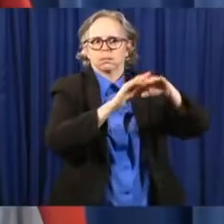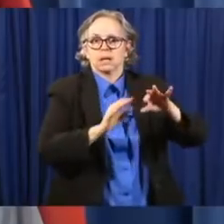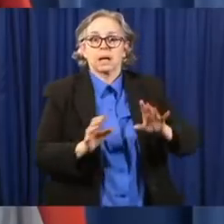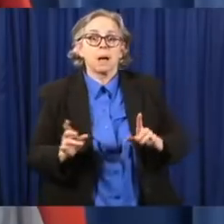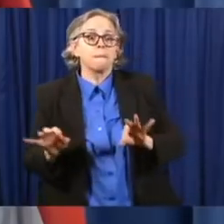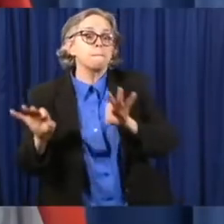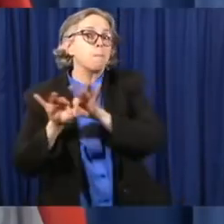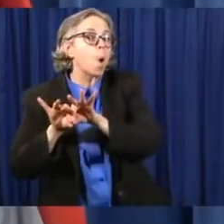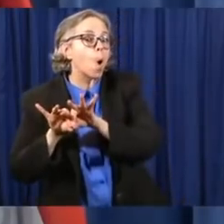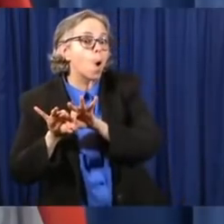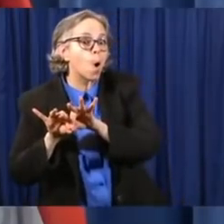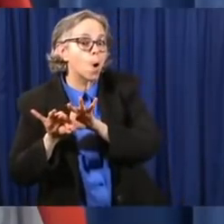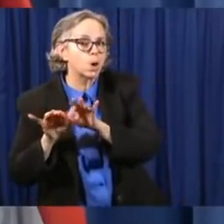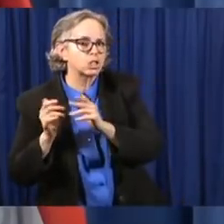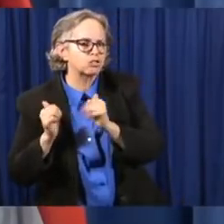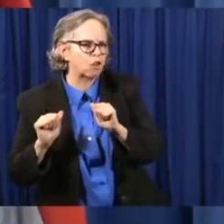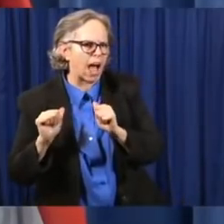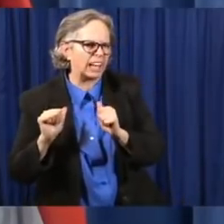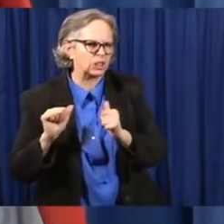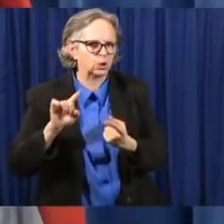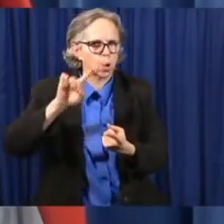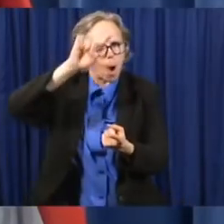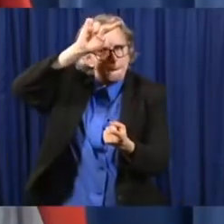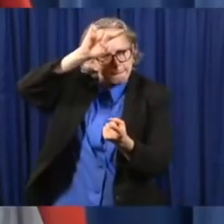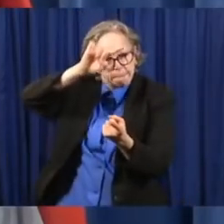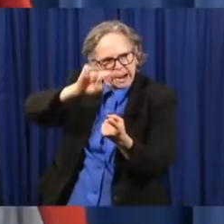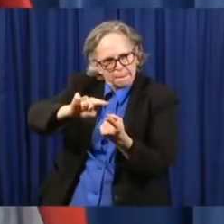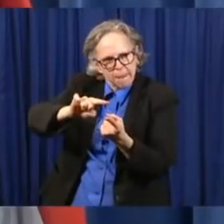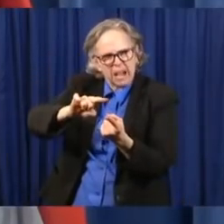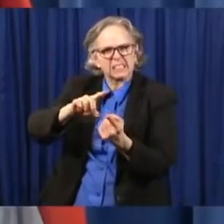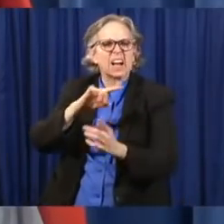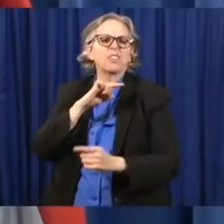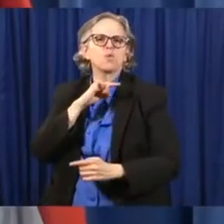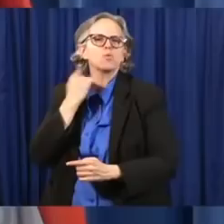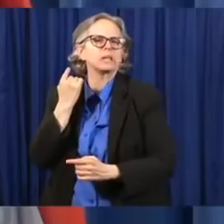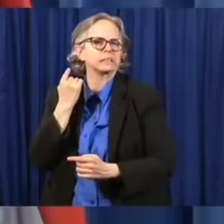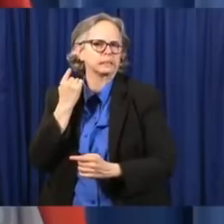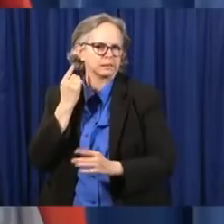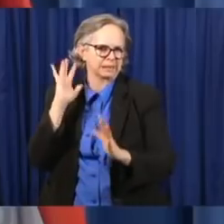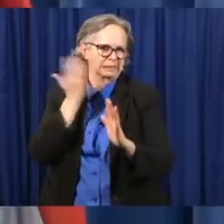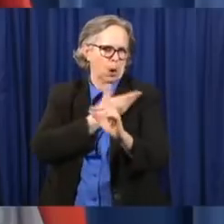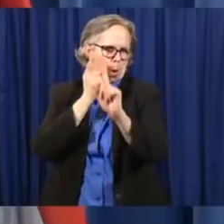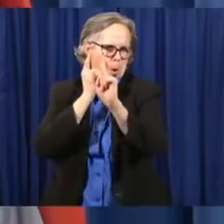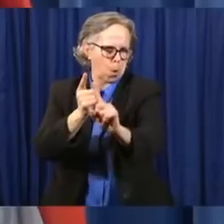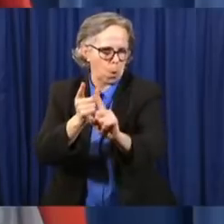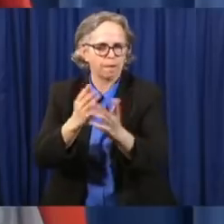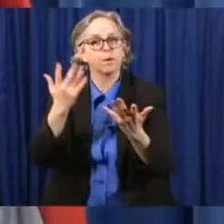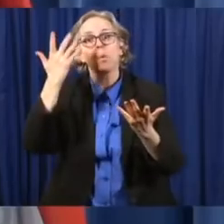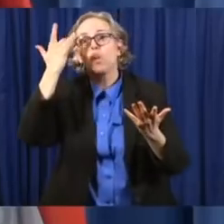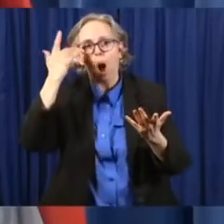minimizes as much as humanly possible the risk. There